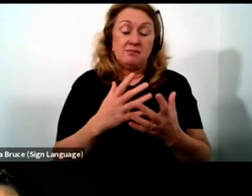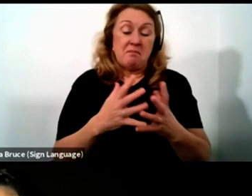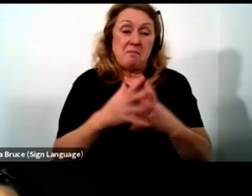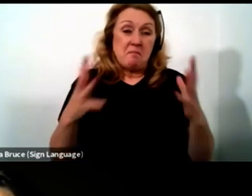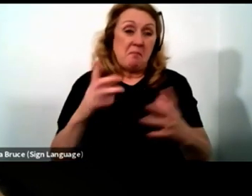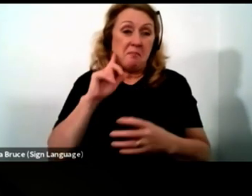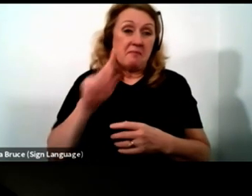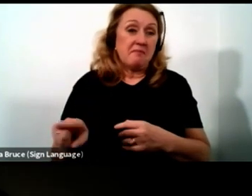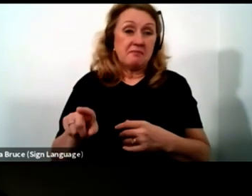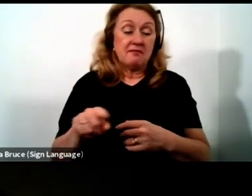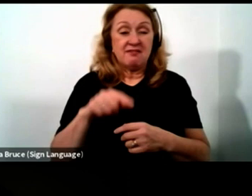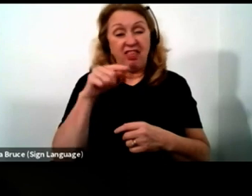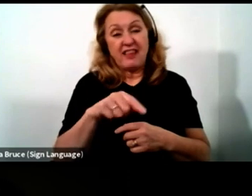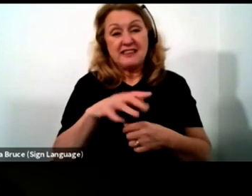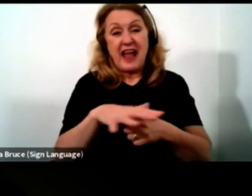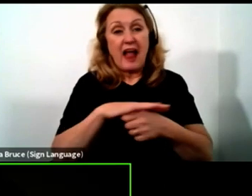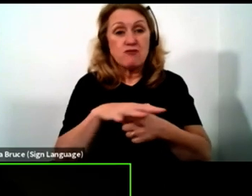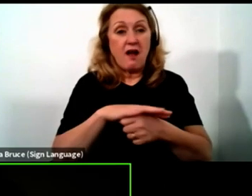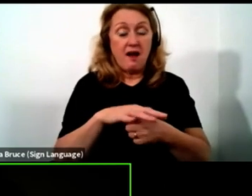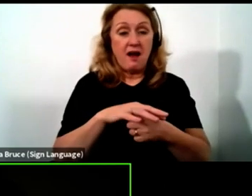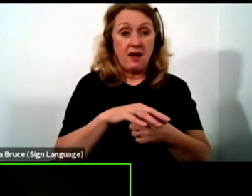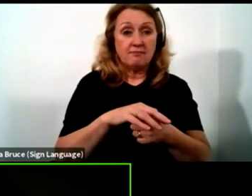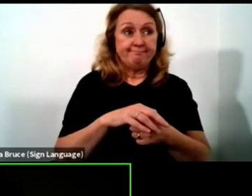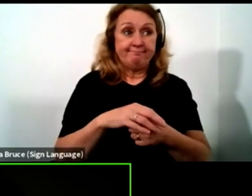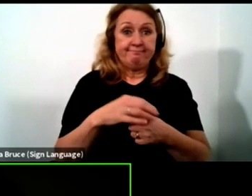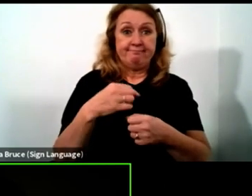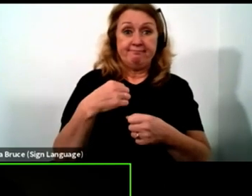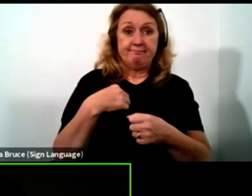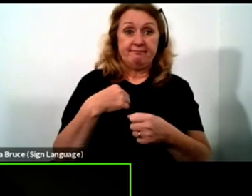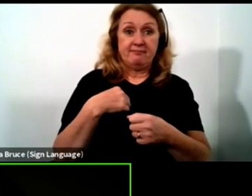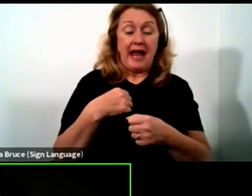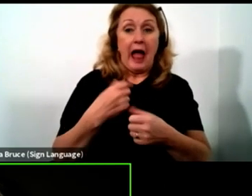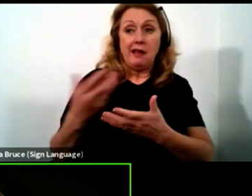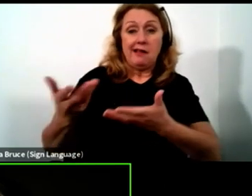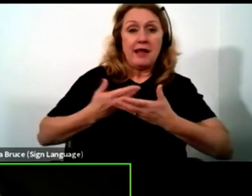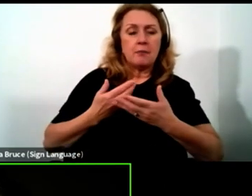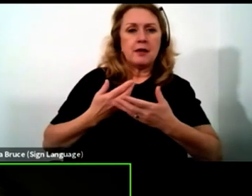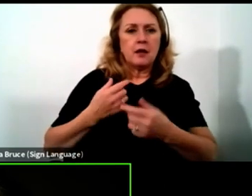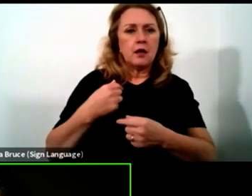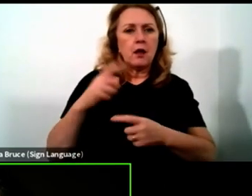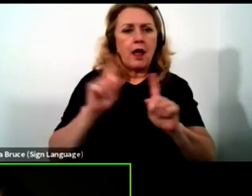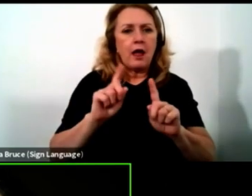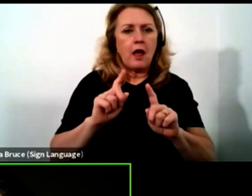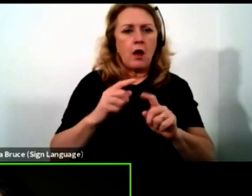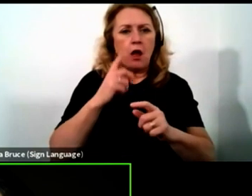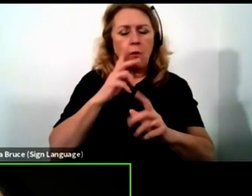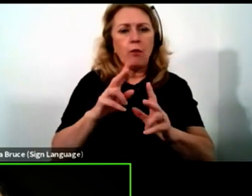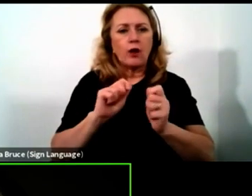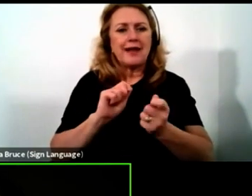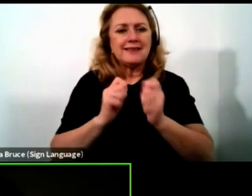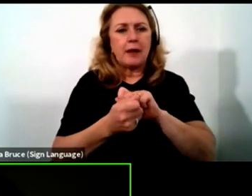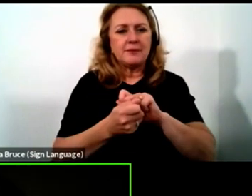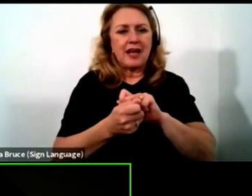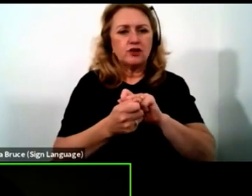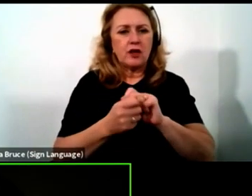neglected. This is an area that can, to me, provide the third way when we look at adaptation to a changing